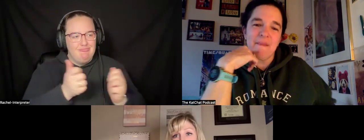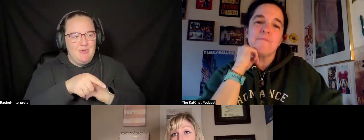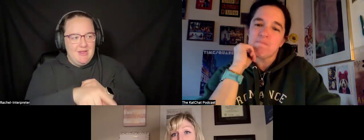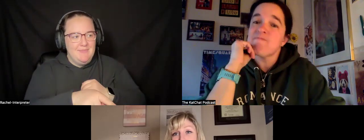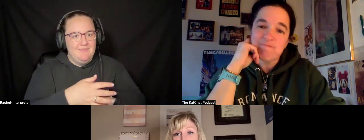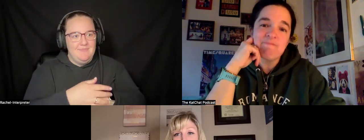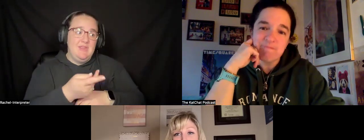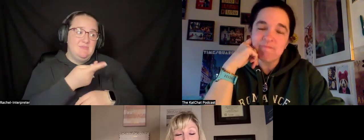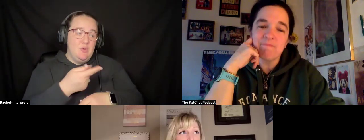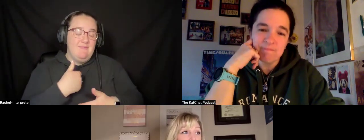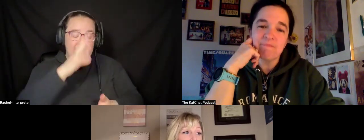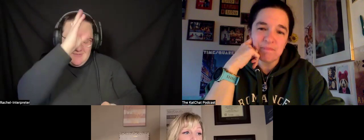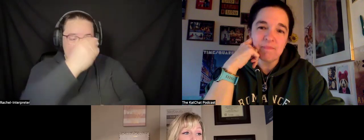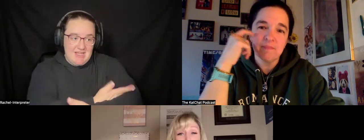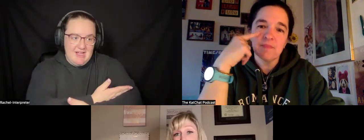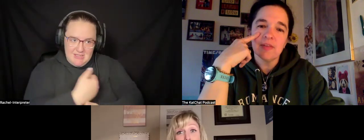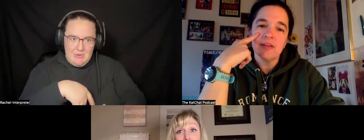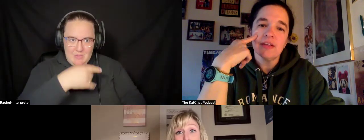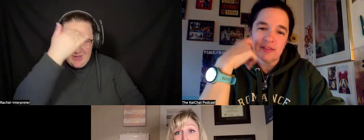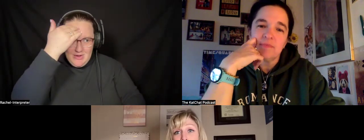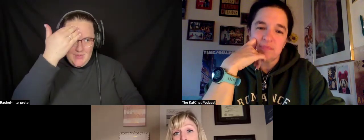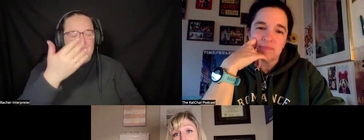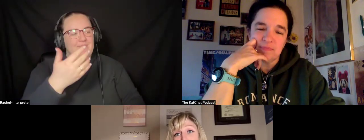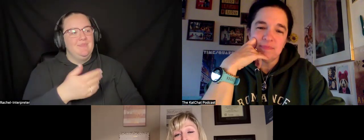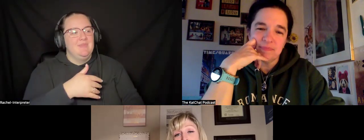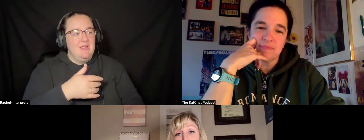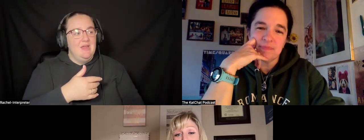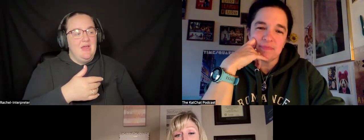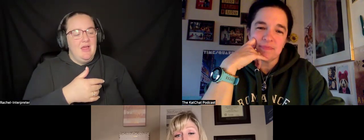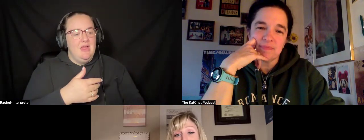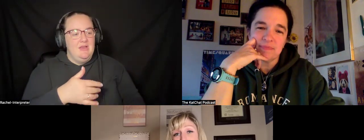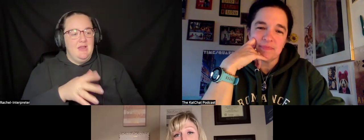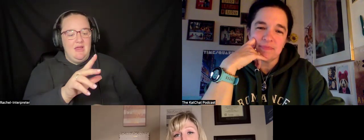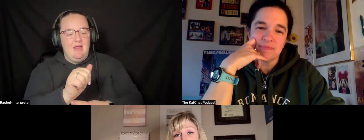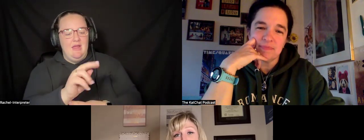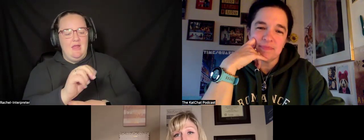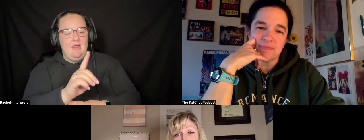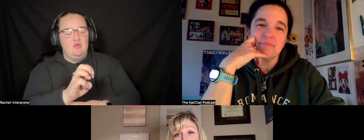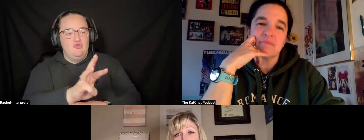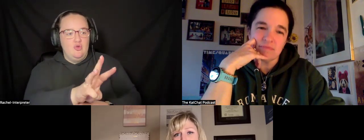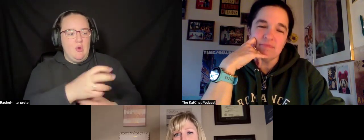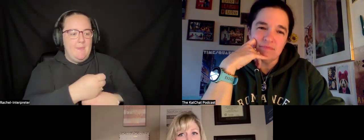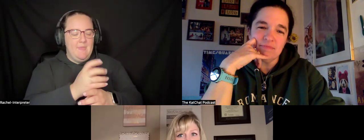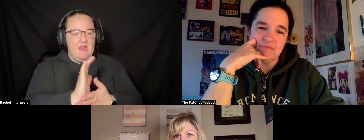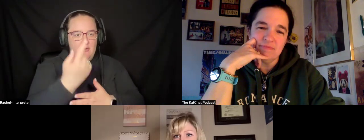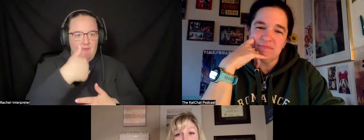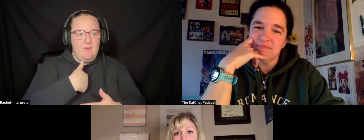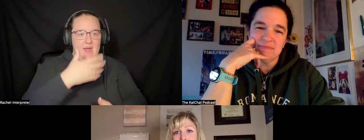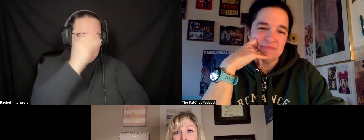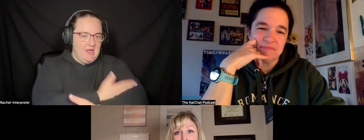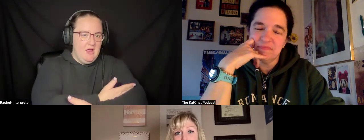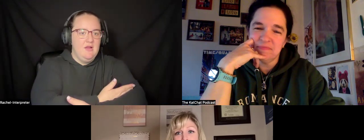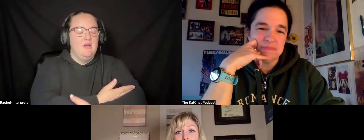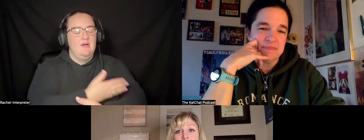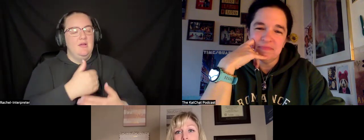both have boys, and so we know what that's like. And he made a video for him, and so that was really sweet. Just like that